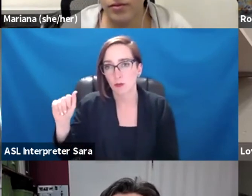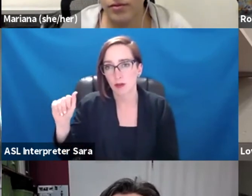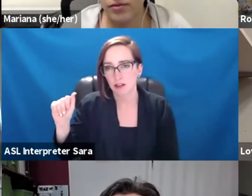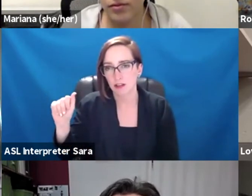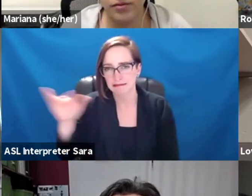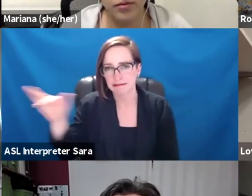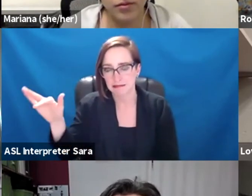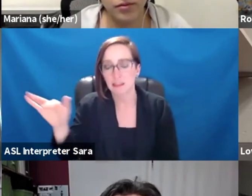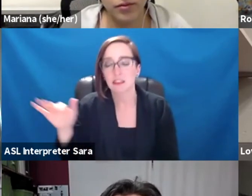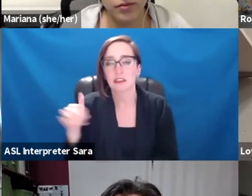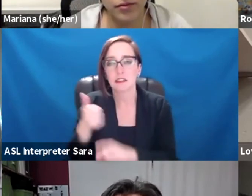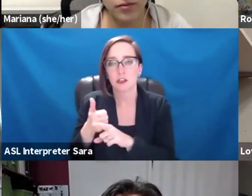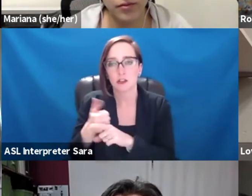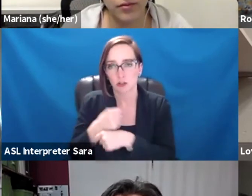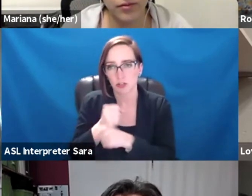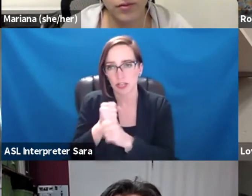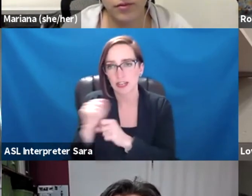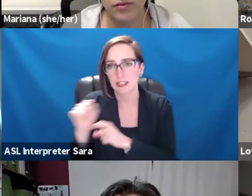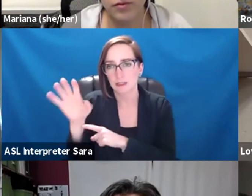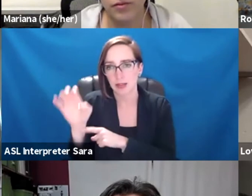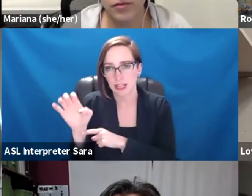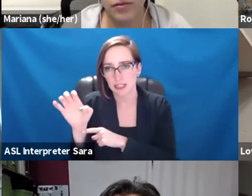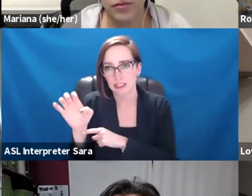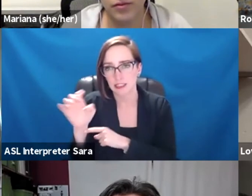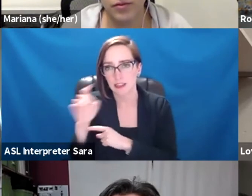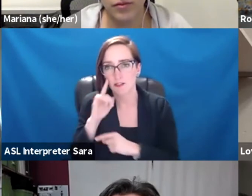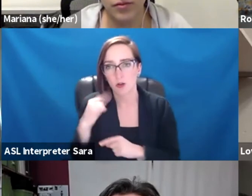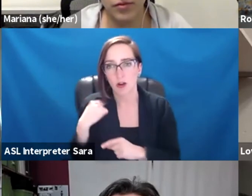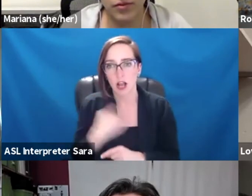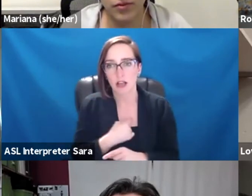also created a space for us to